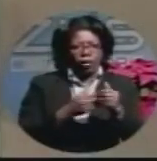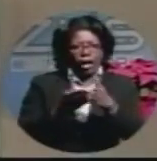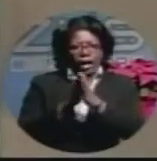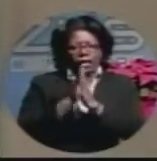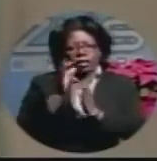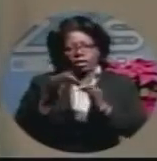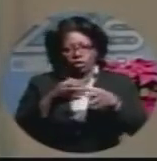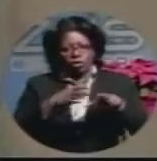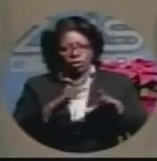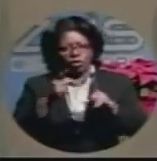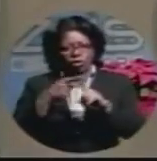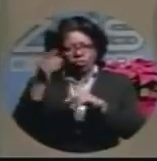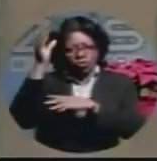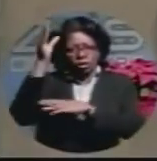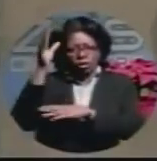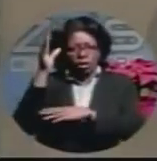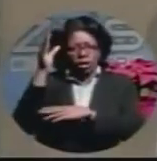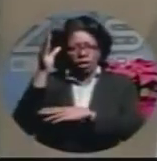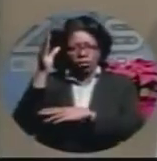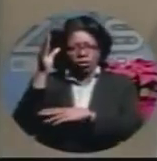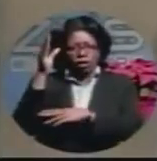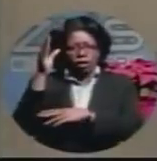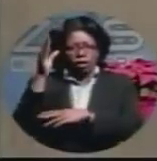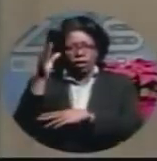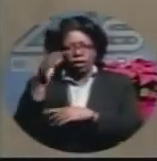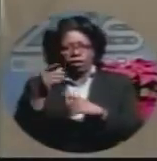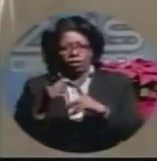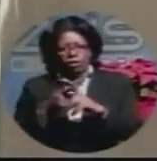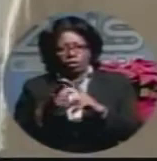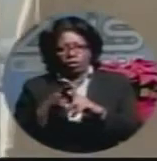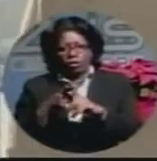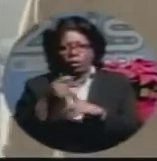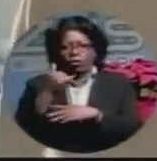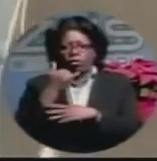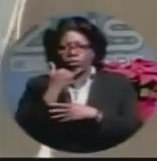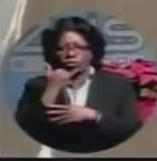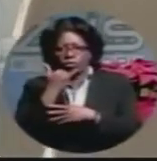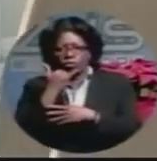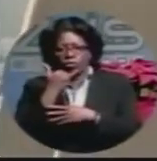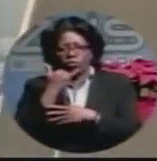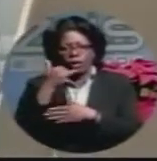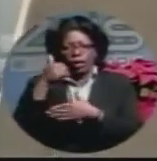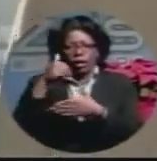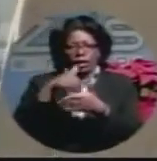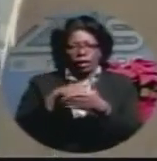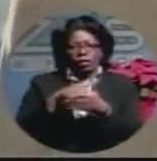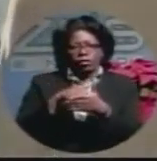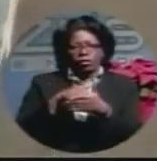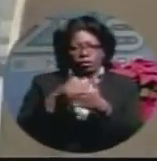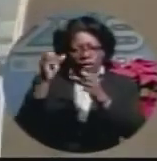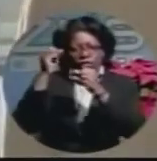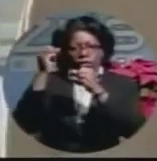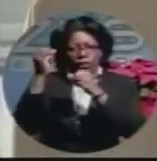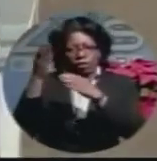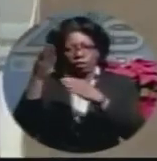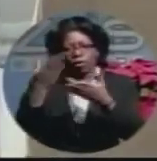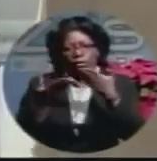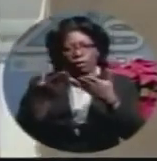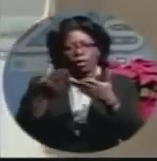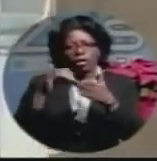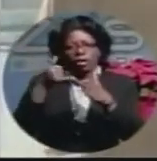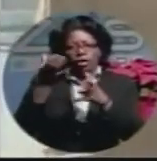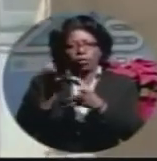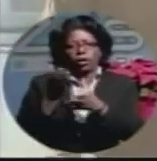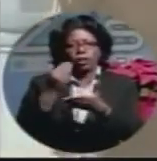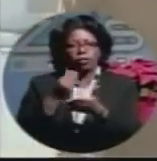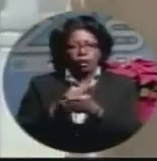asking the jury to consider the possibility of collusion or contamination in light of the allegation of improper motive, namely money. The